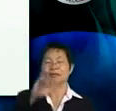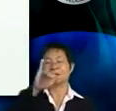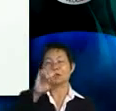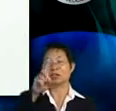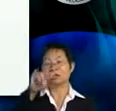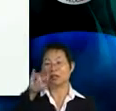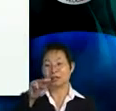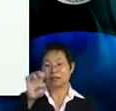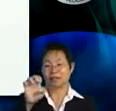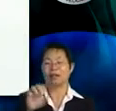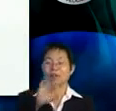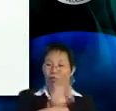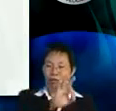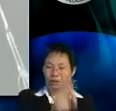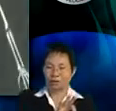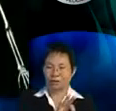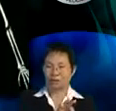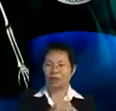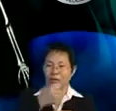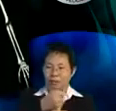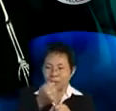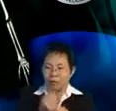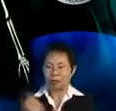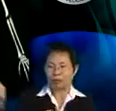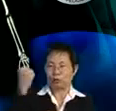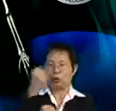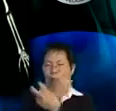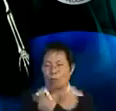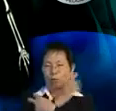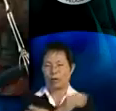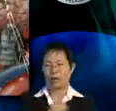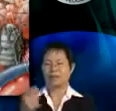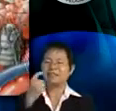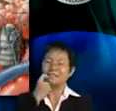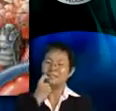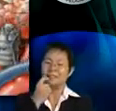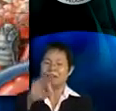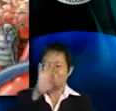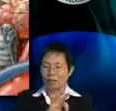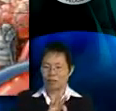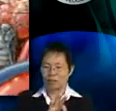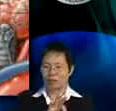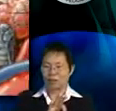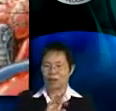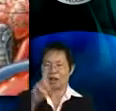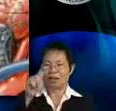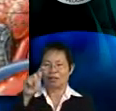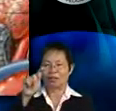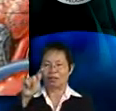Iodine. Function: formation of strong bones and teeth, functioning of thyroid